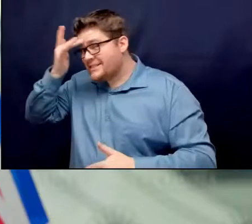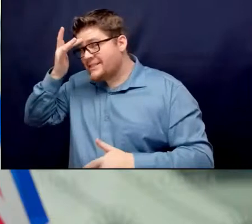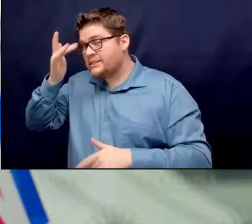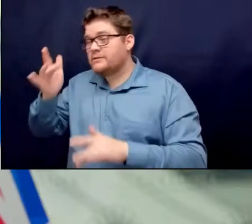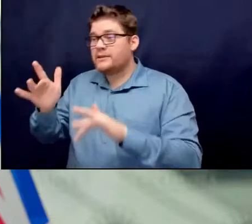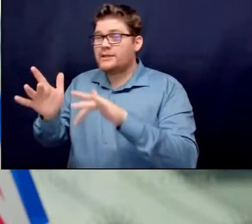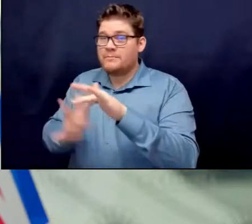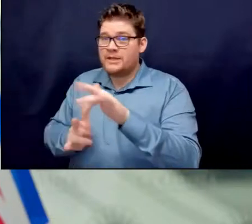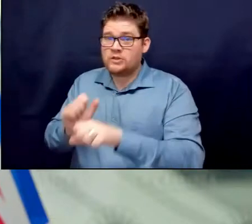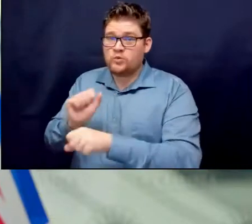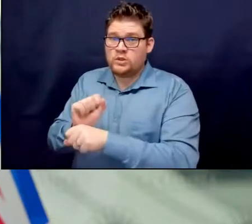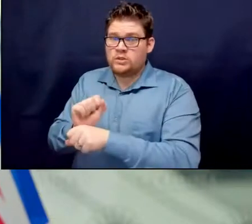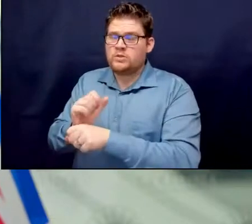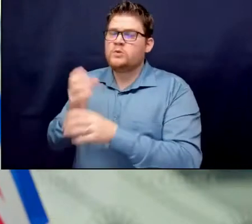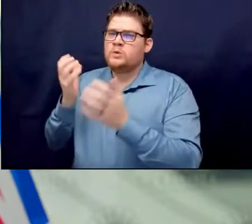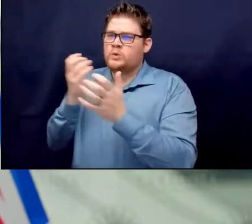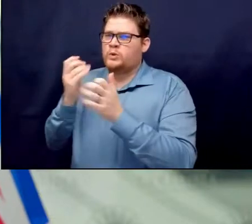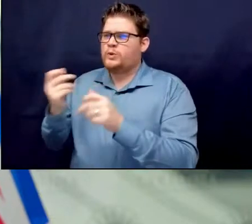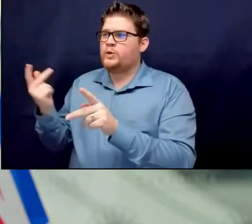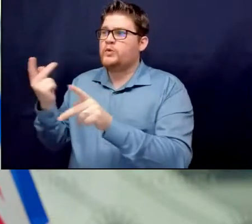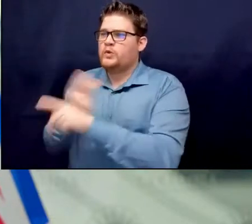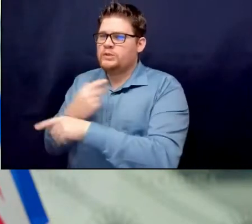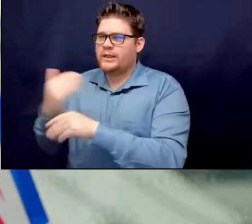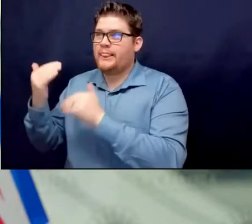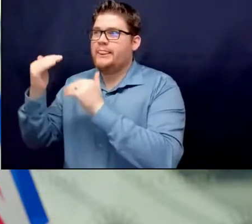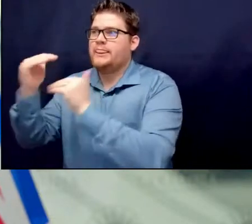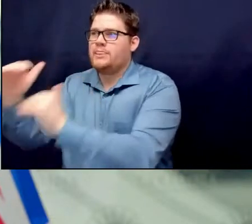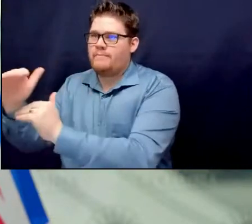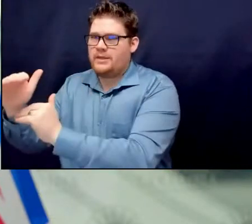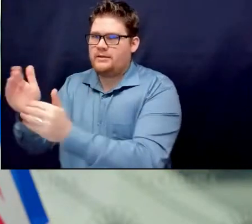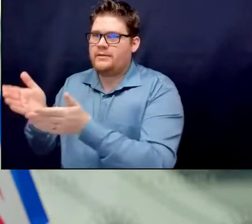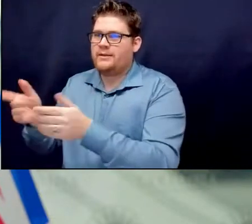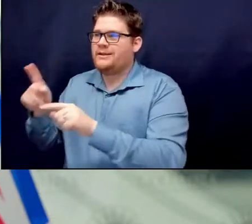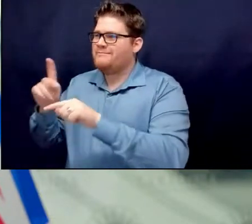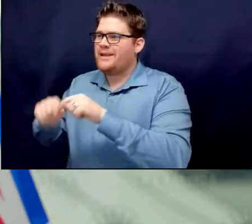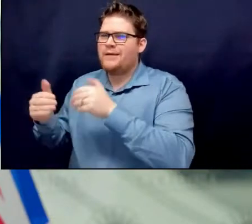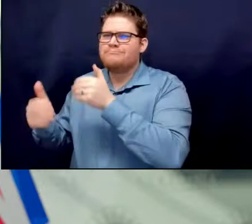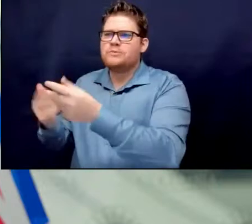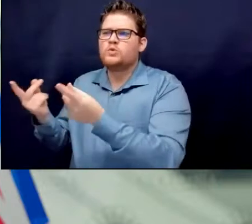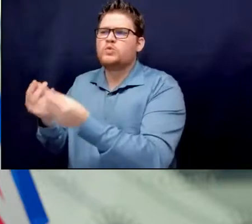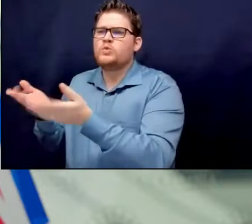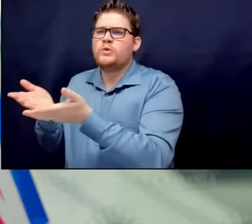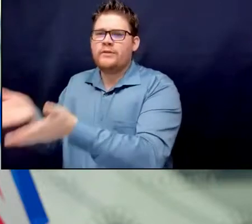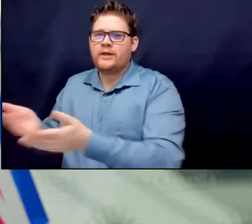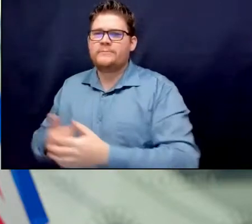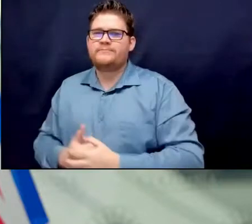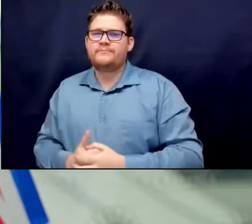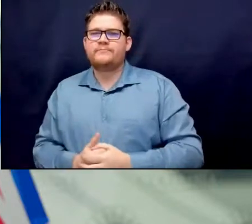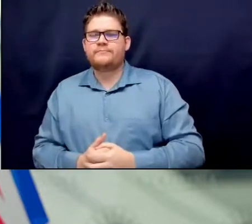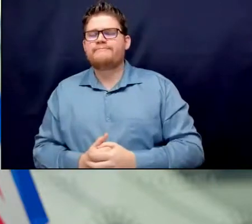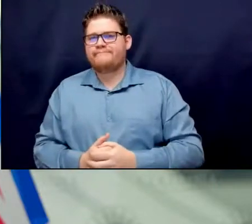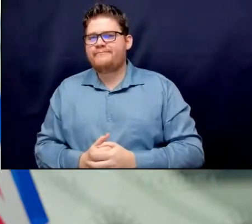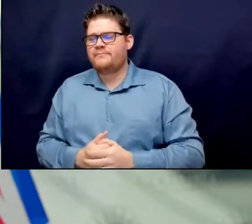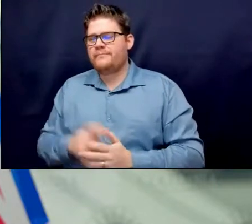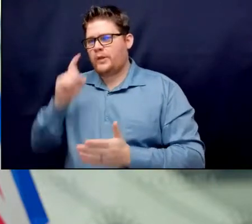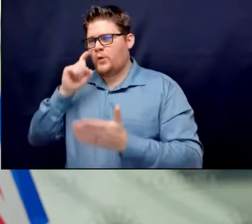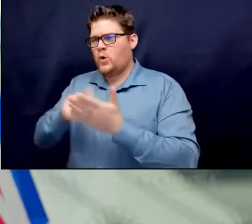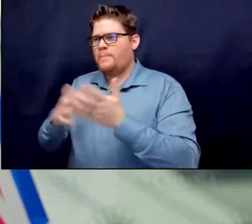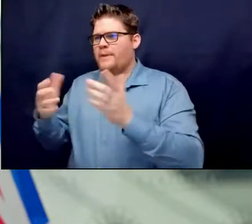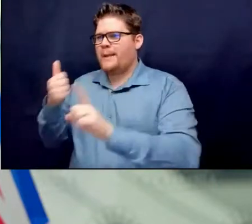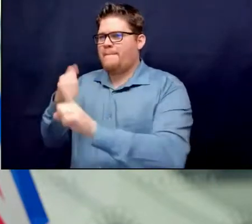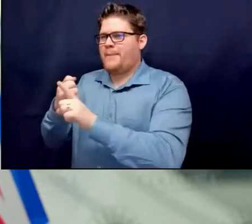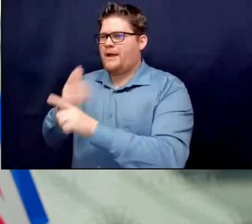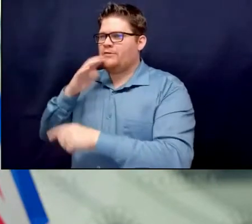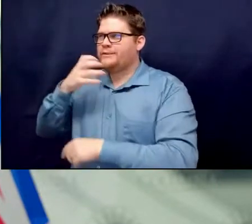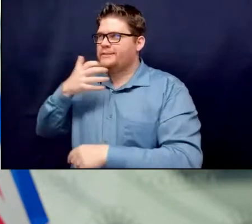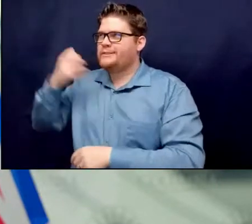we have taken very strong action to deal with that. And yes, those actions are reviewed every single day because they can affect a facility in a